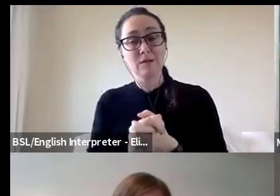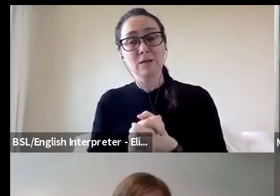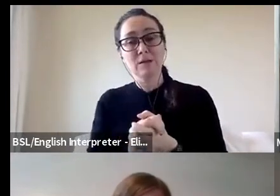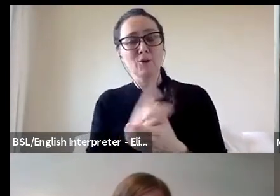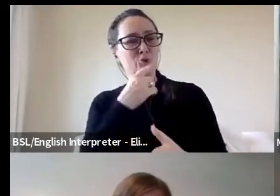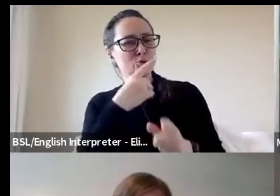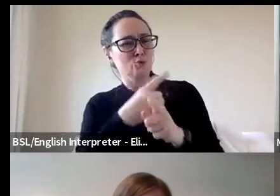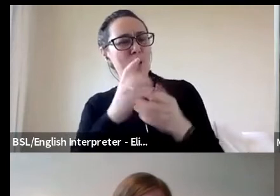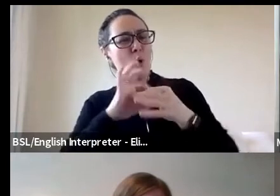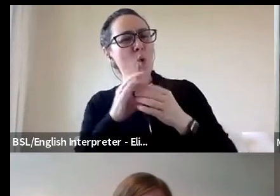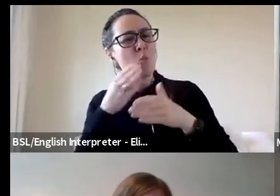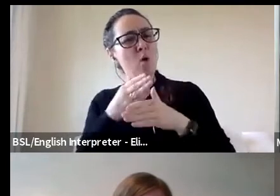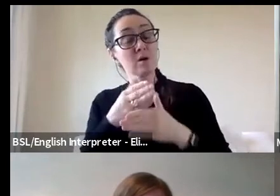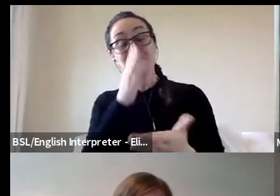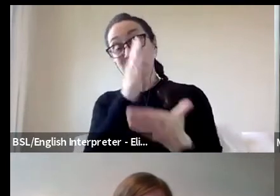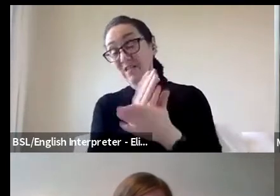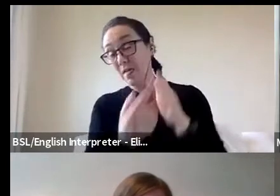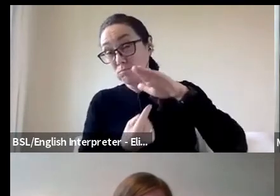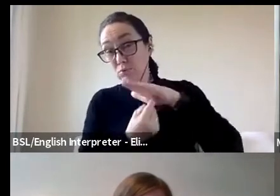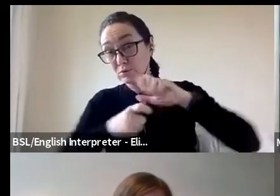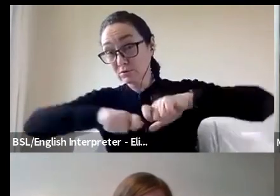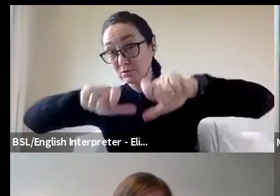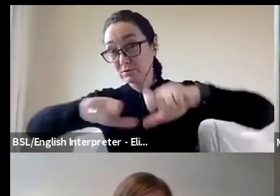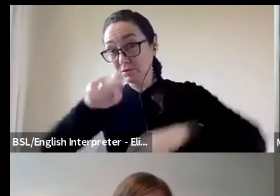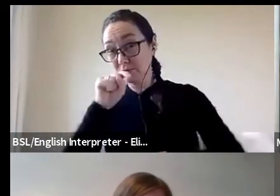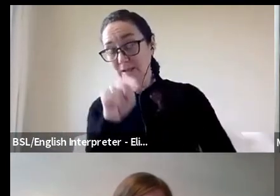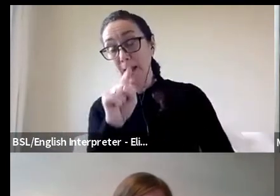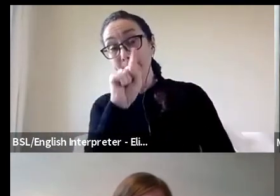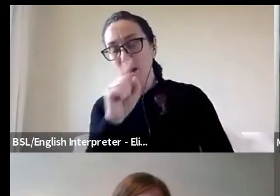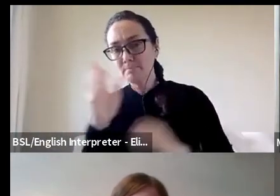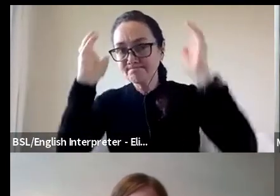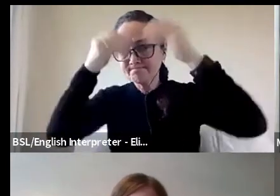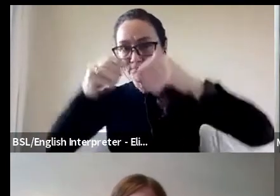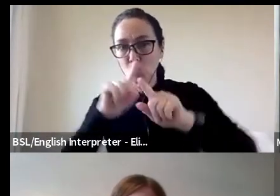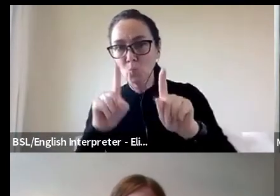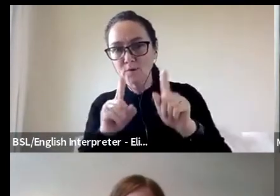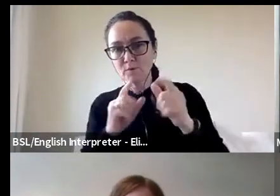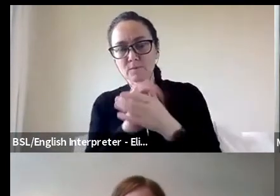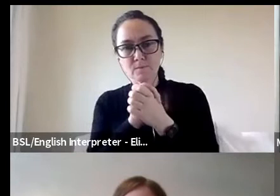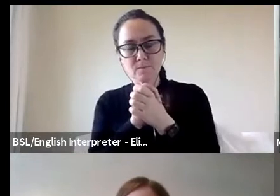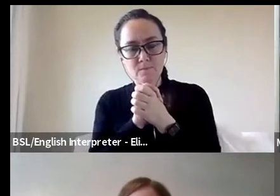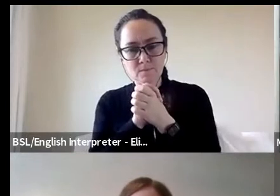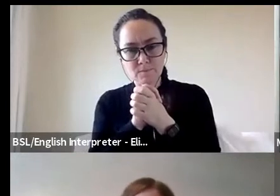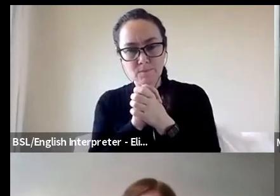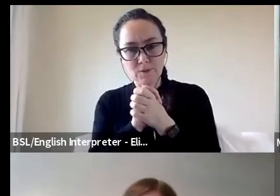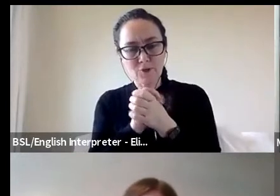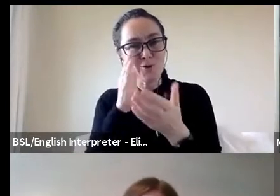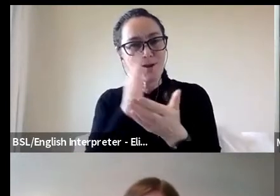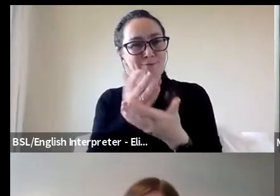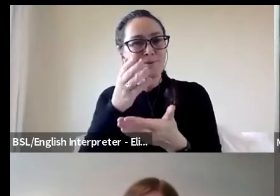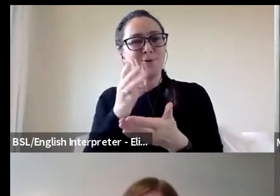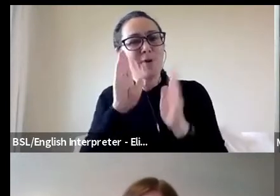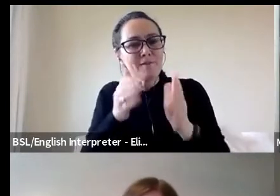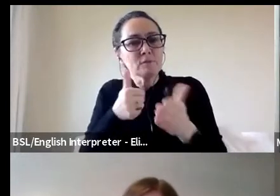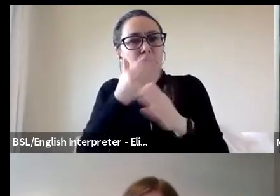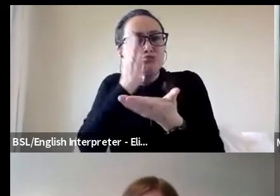that, that is really important to continue. But what worries me is that you have to ensure that